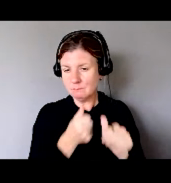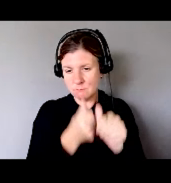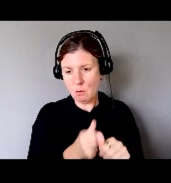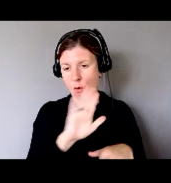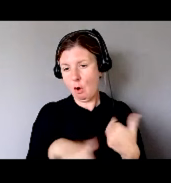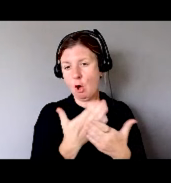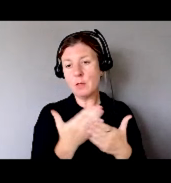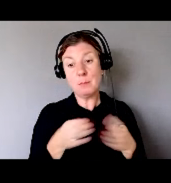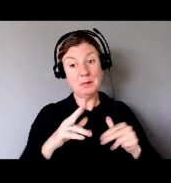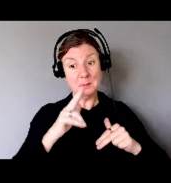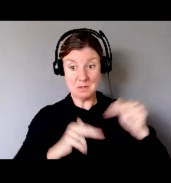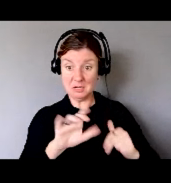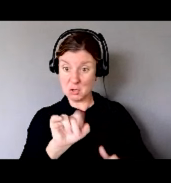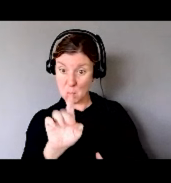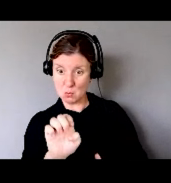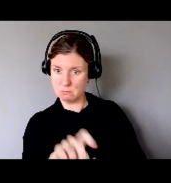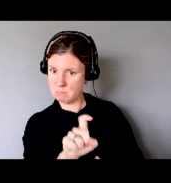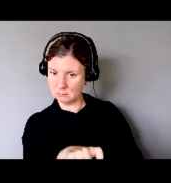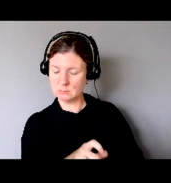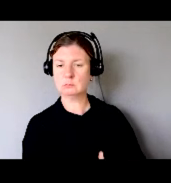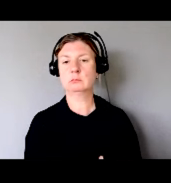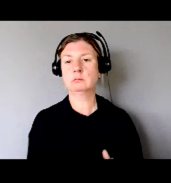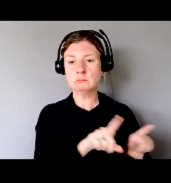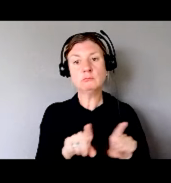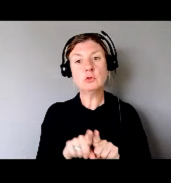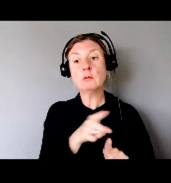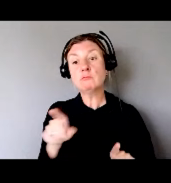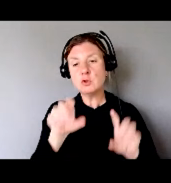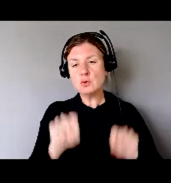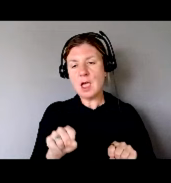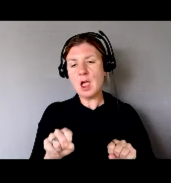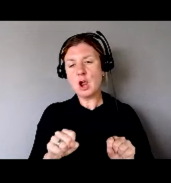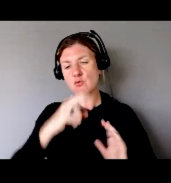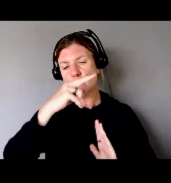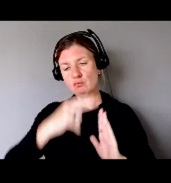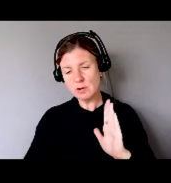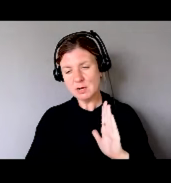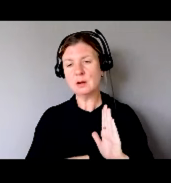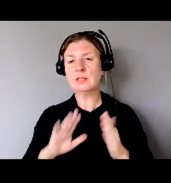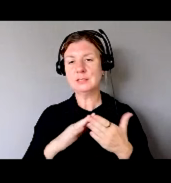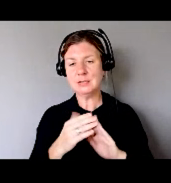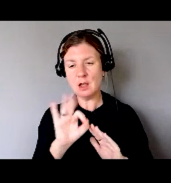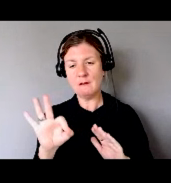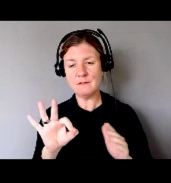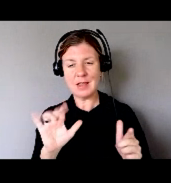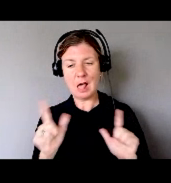also recommend reviewing the City of Calgary design consideration for